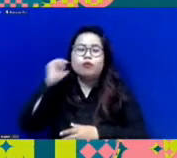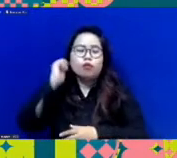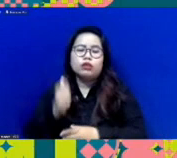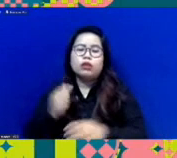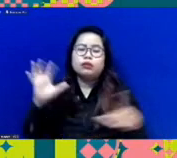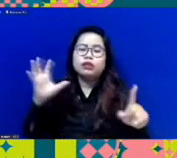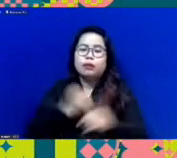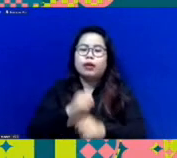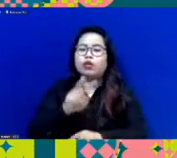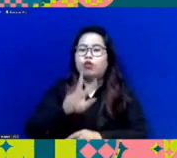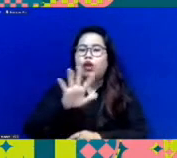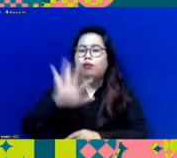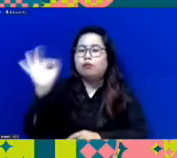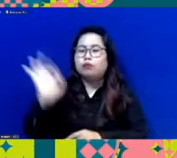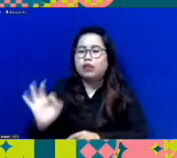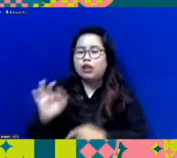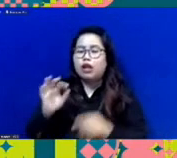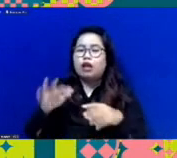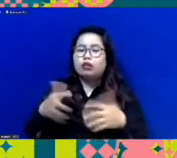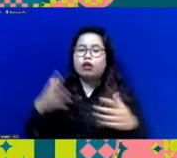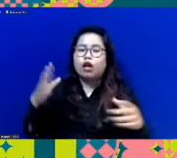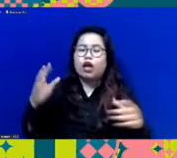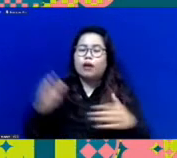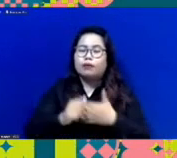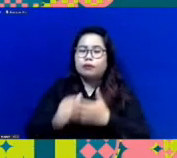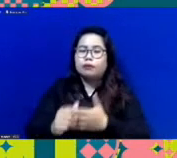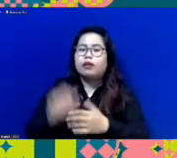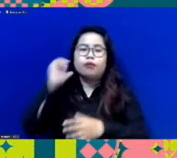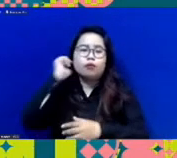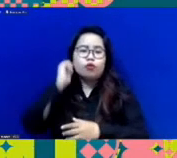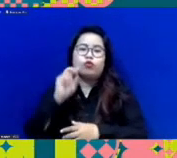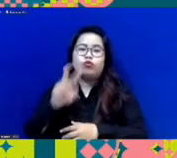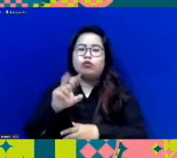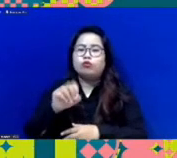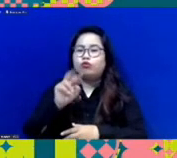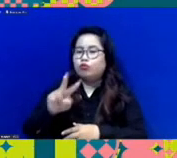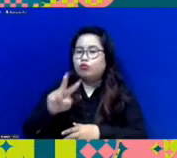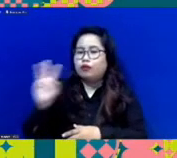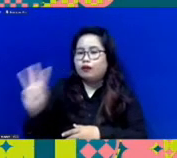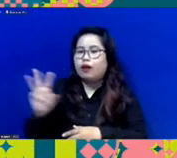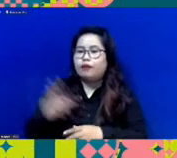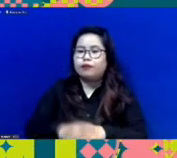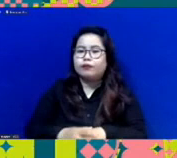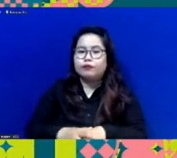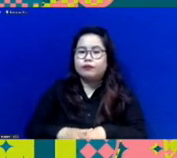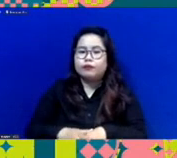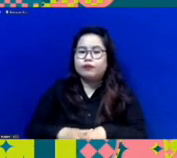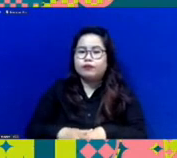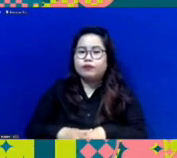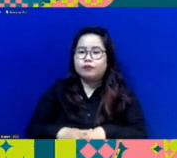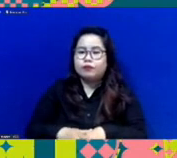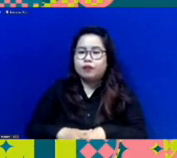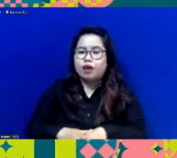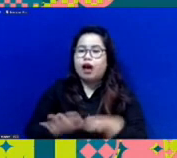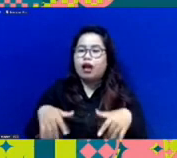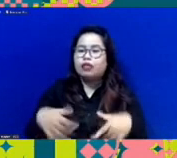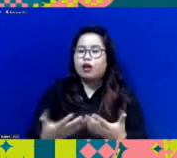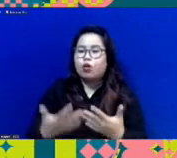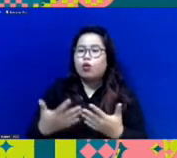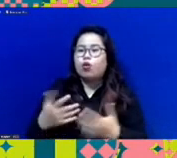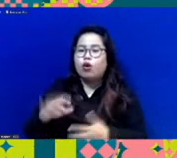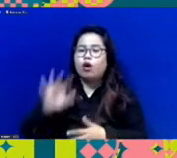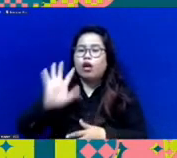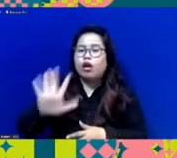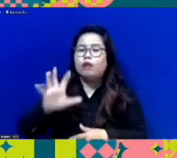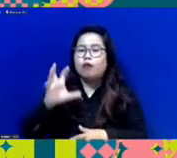Female leadership, 25%. In 2023, yes. Yeah, soon 50 because we're 50% of the population, but we'll start with 25. Staging. So